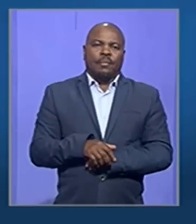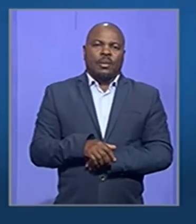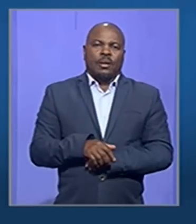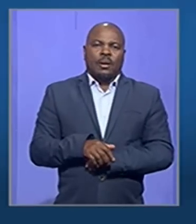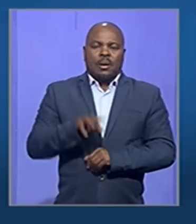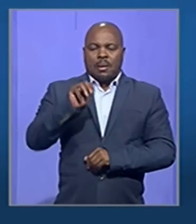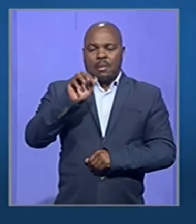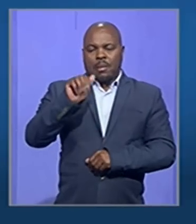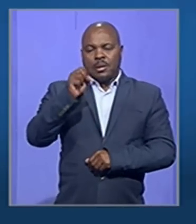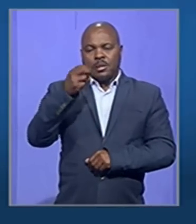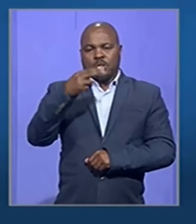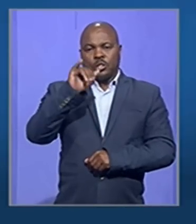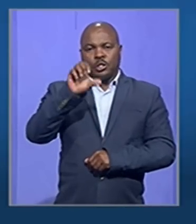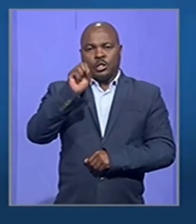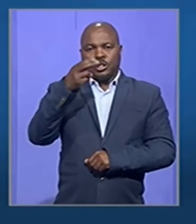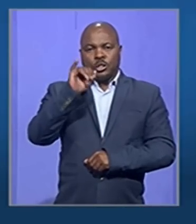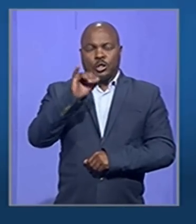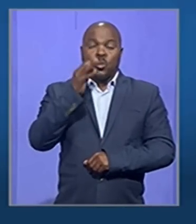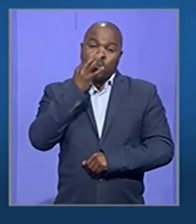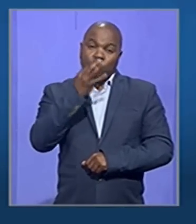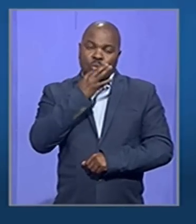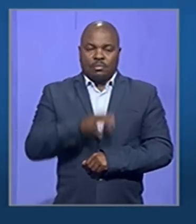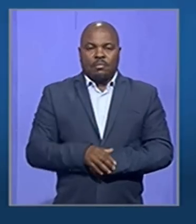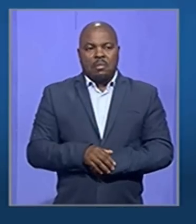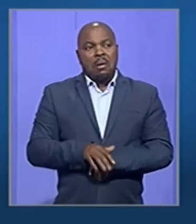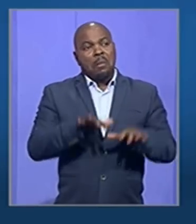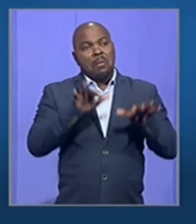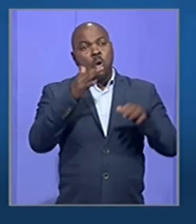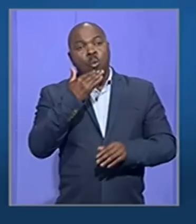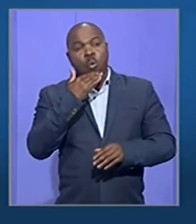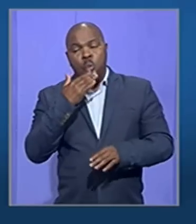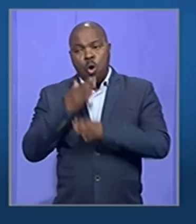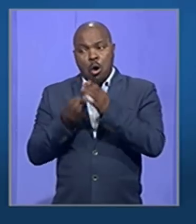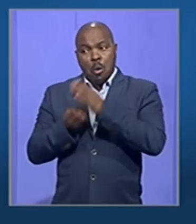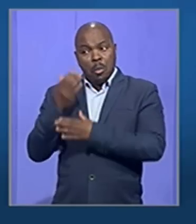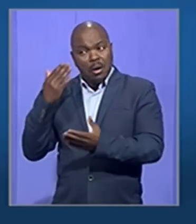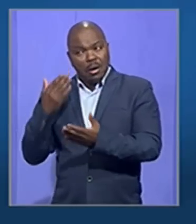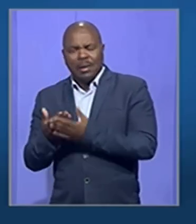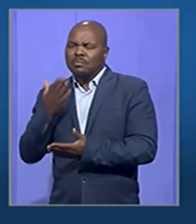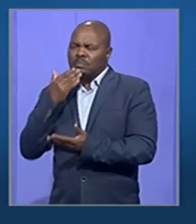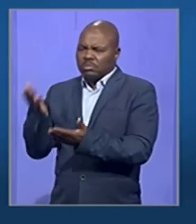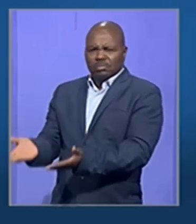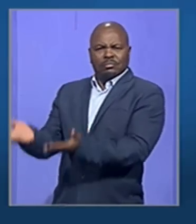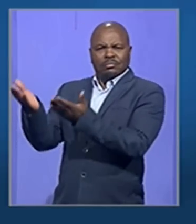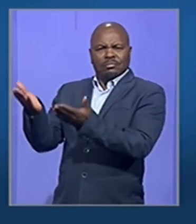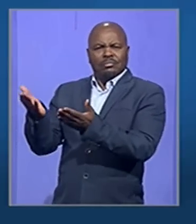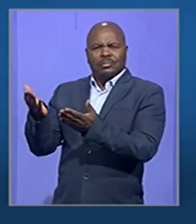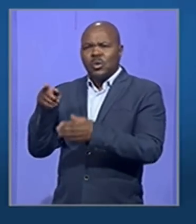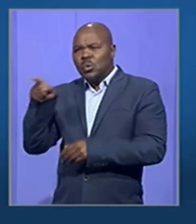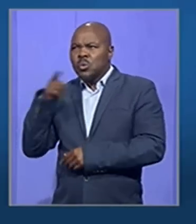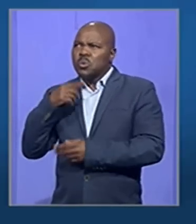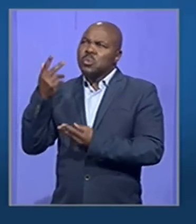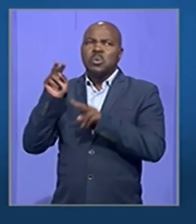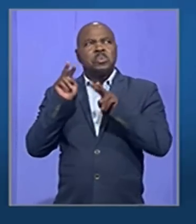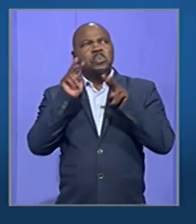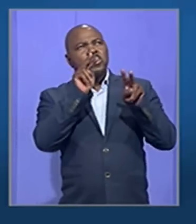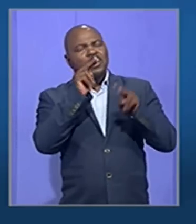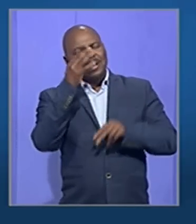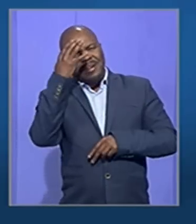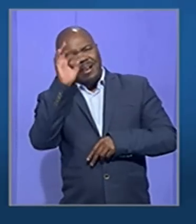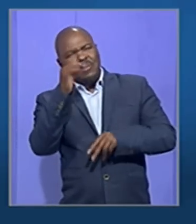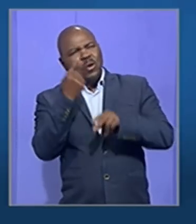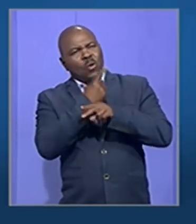Sophie Mashishi yena o re nna ke re bao ba ka kgonago go hlola mešomo ba dire bjalo ba seke ba lebelela mmušo.